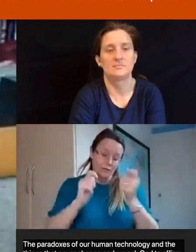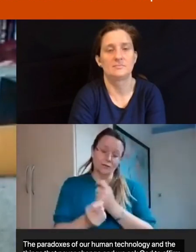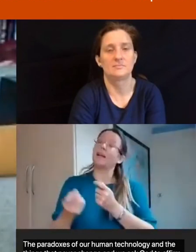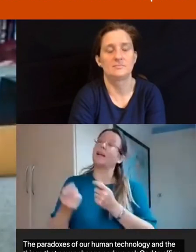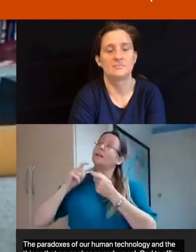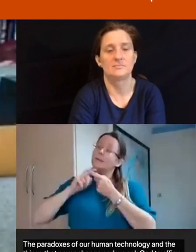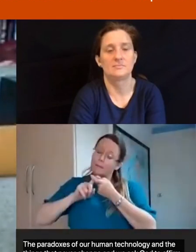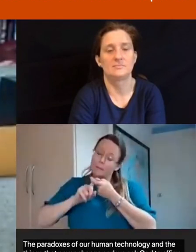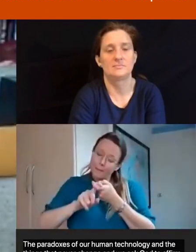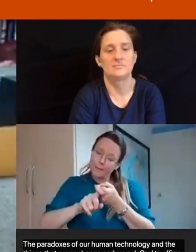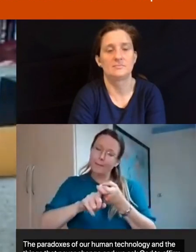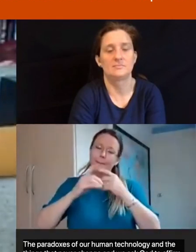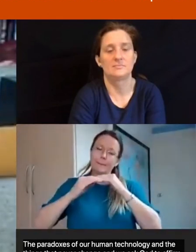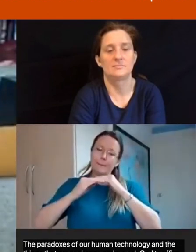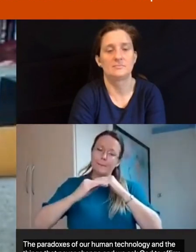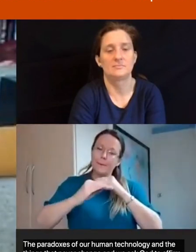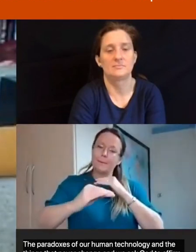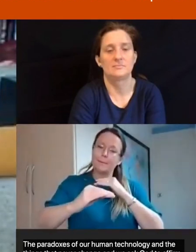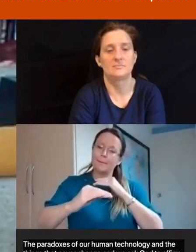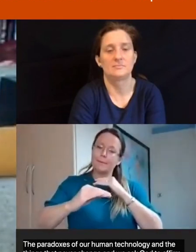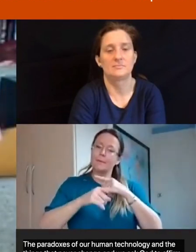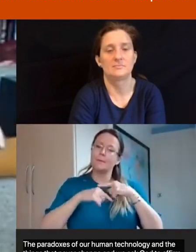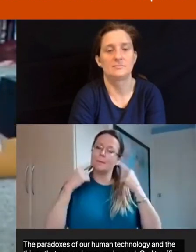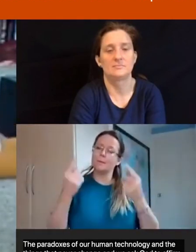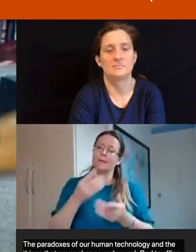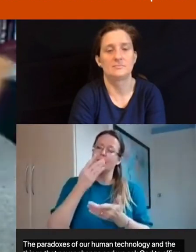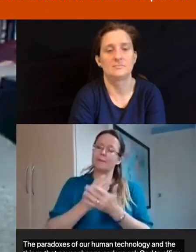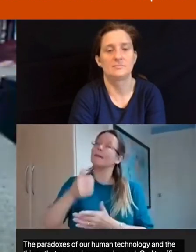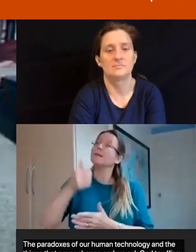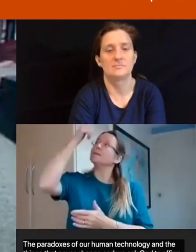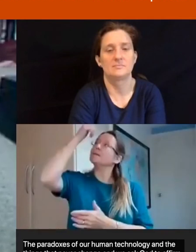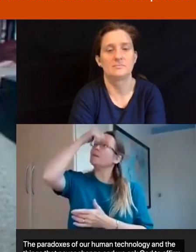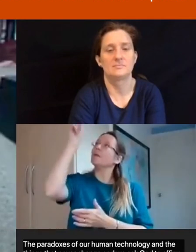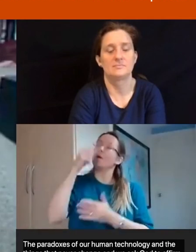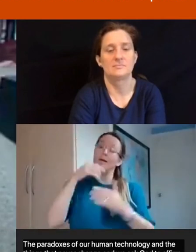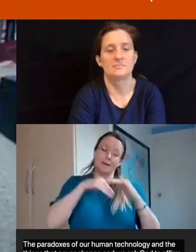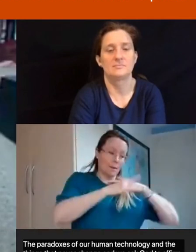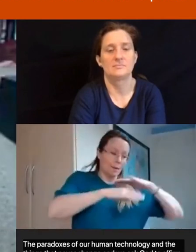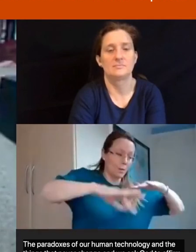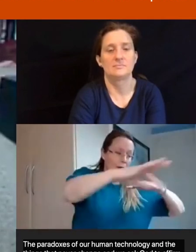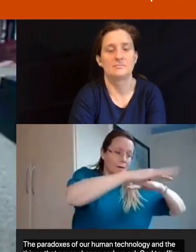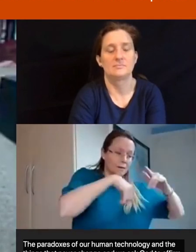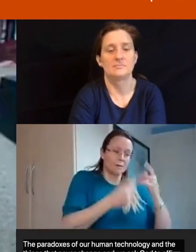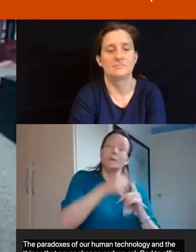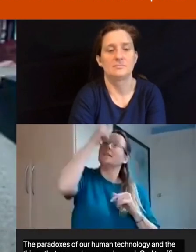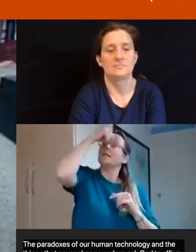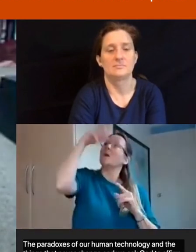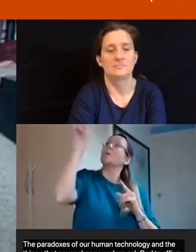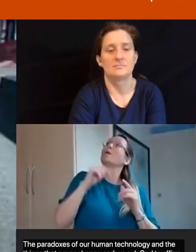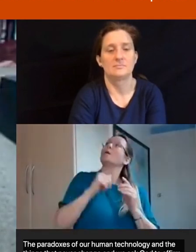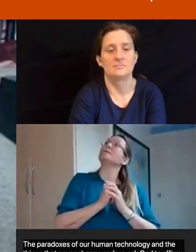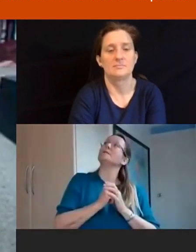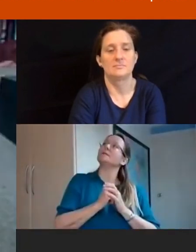and to be made known to us in the wilderness as God was made